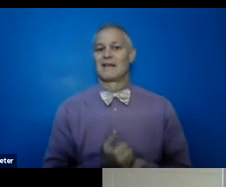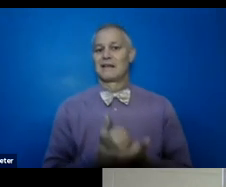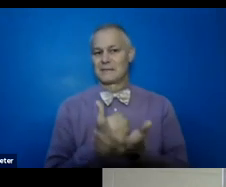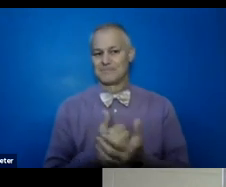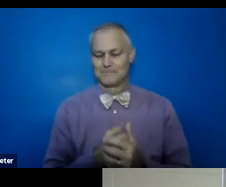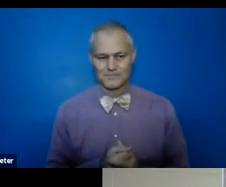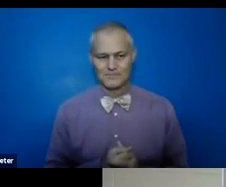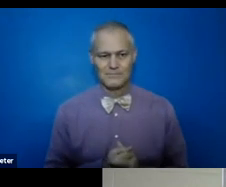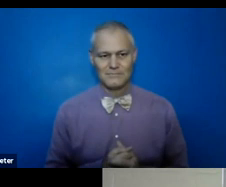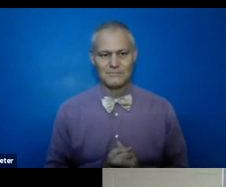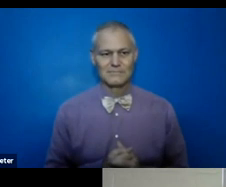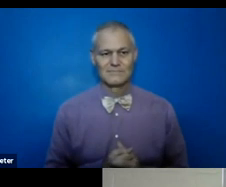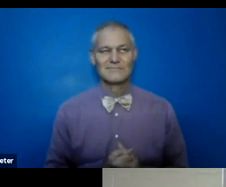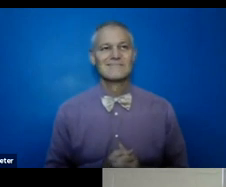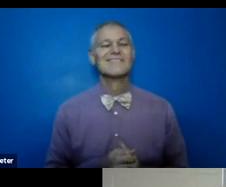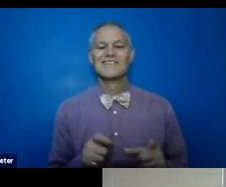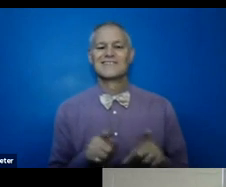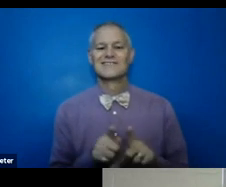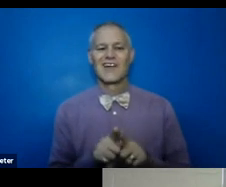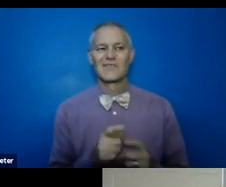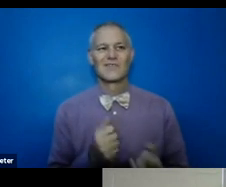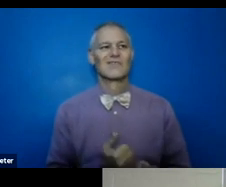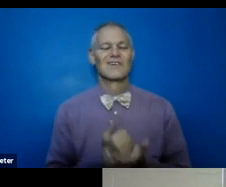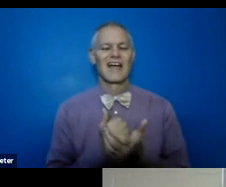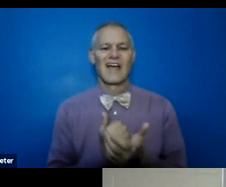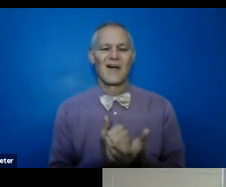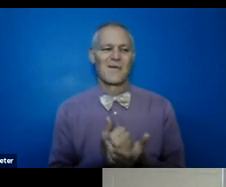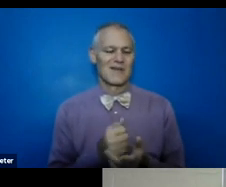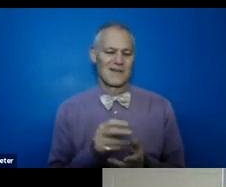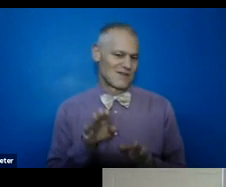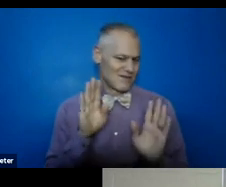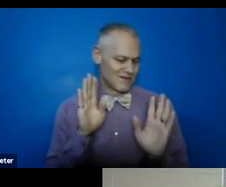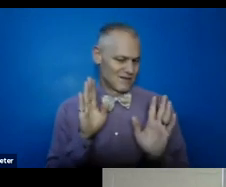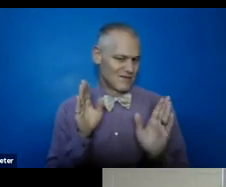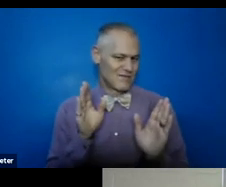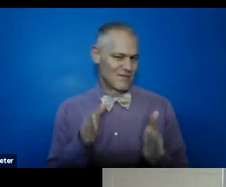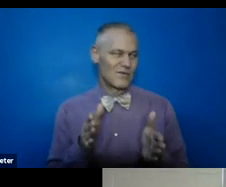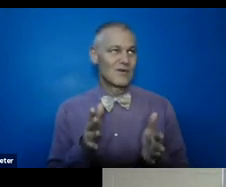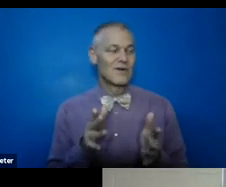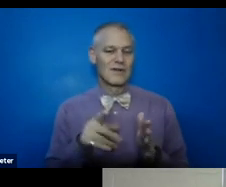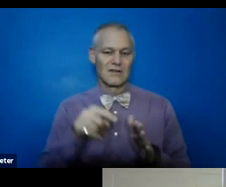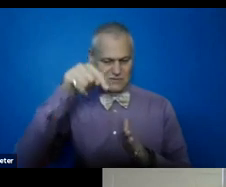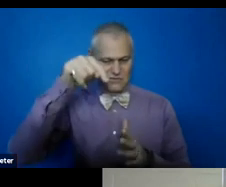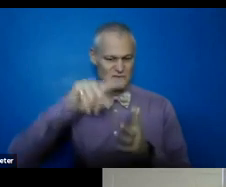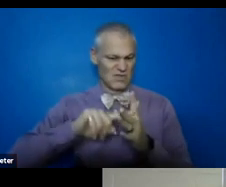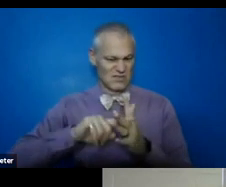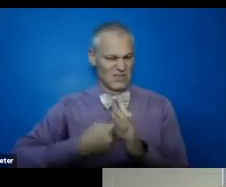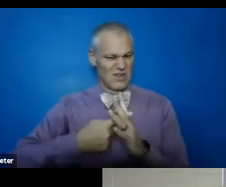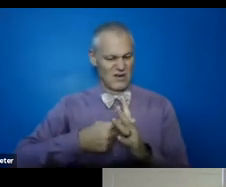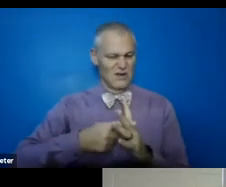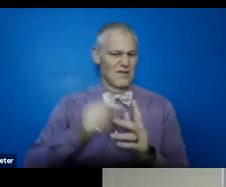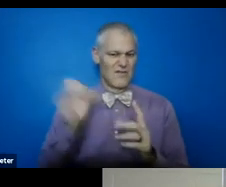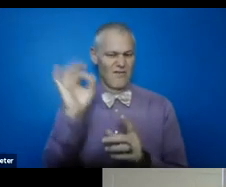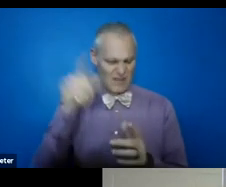And so it's also useful in terms of pointing toward the root causes of violence and therefore how to prevent them.